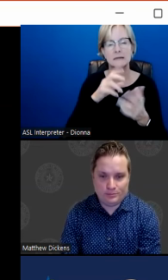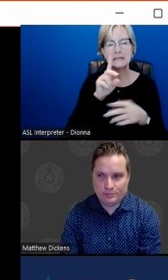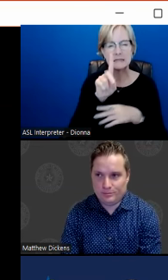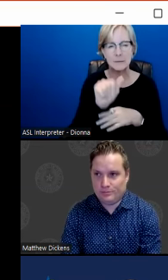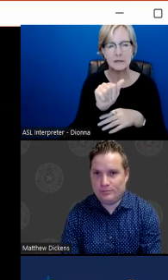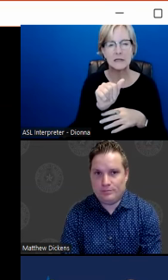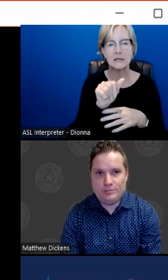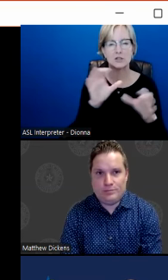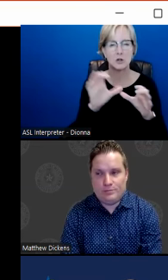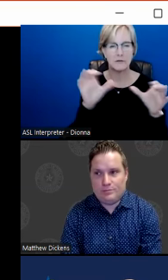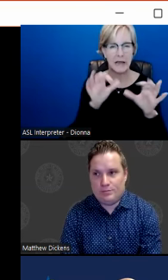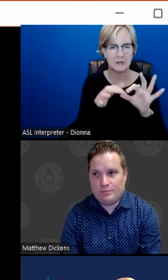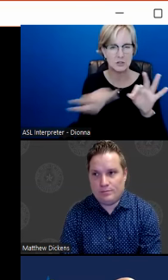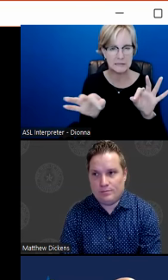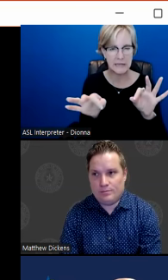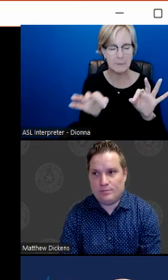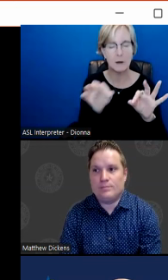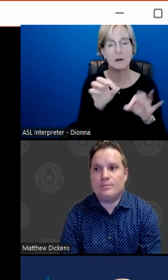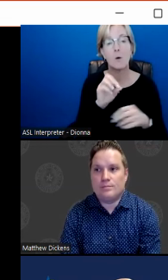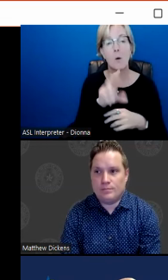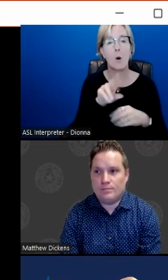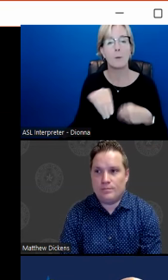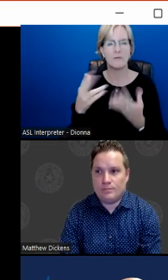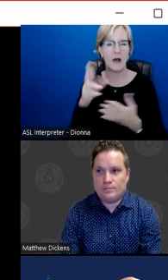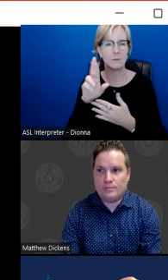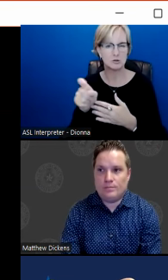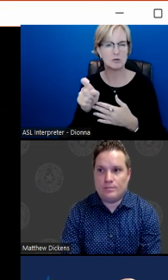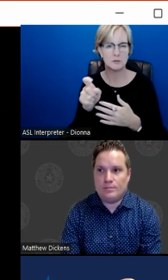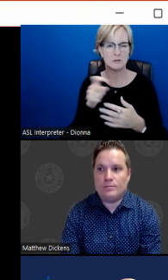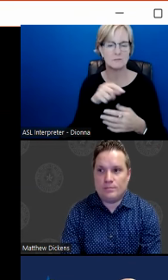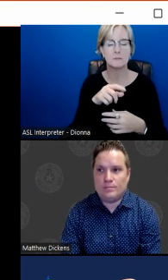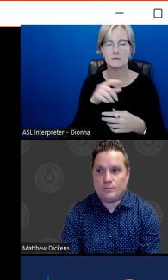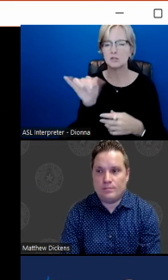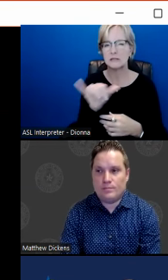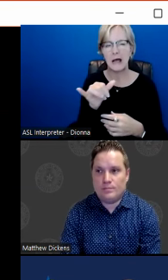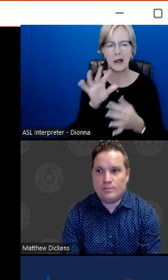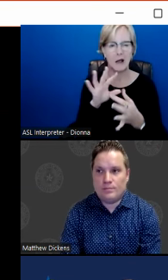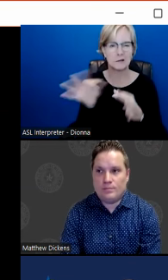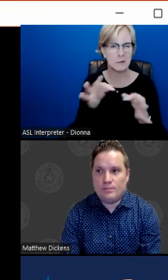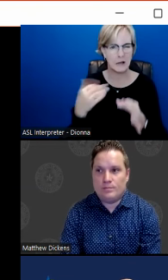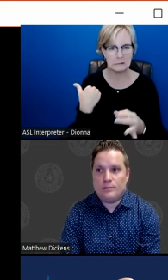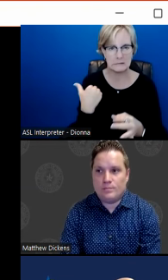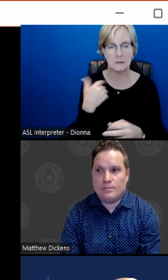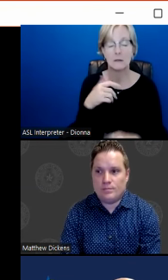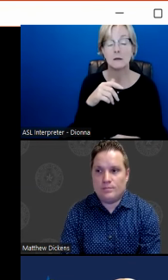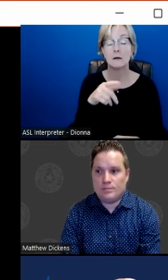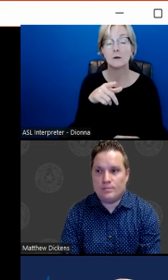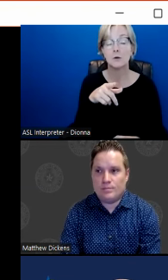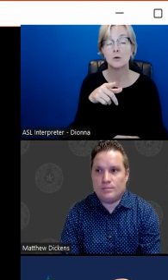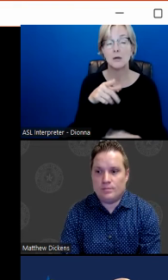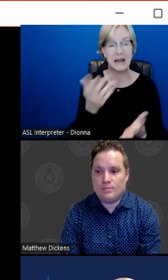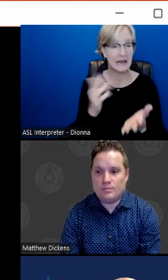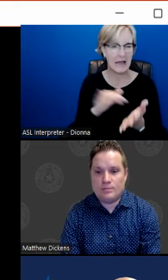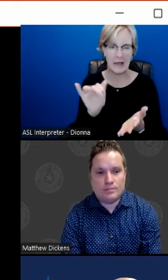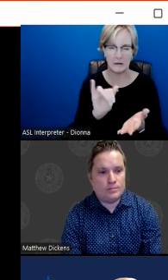statement, and or provide the prescription, just like I disclosed in the previous slide. And then you would, just like